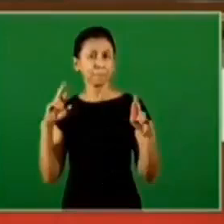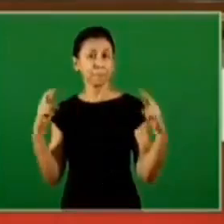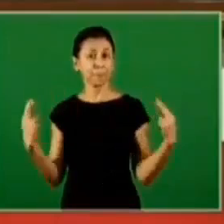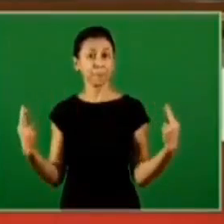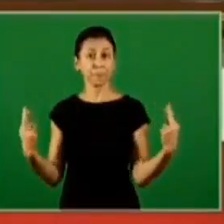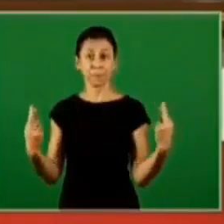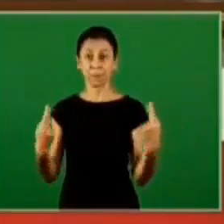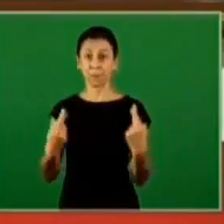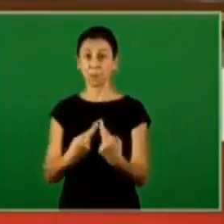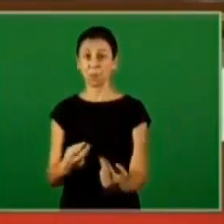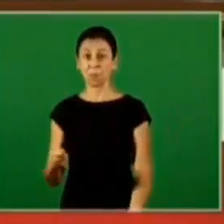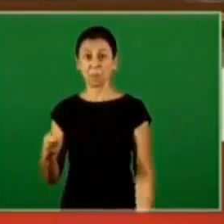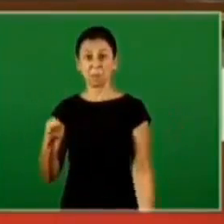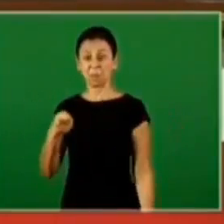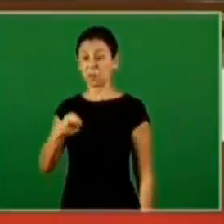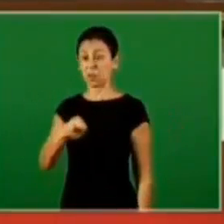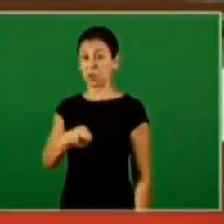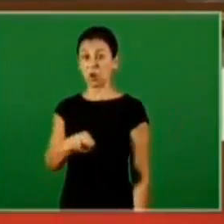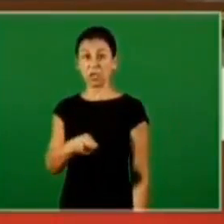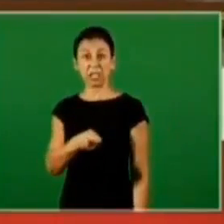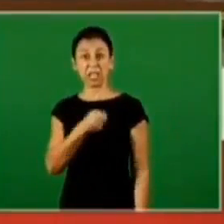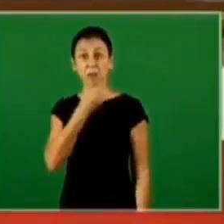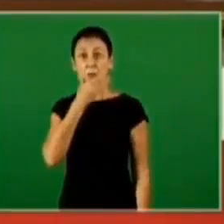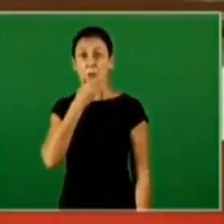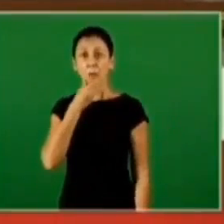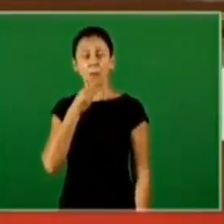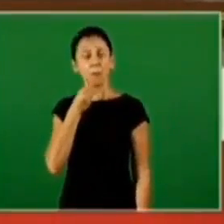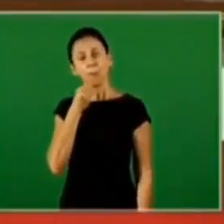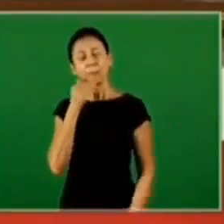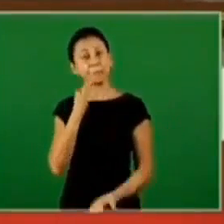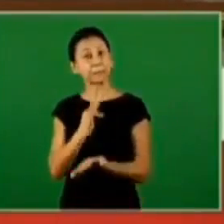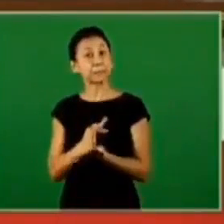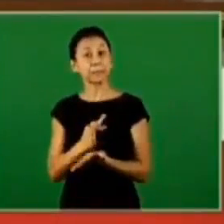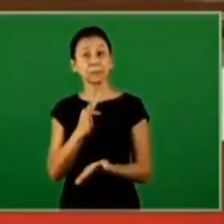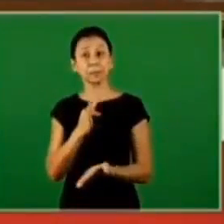There was a meeting where the greatest authority in theology